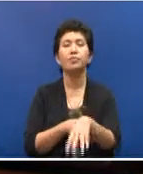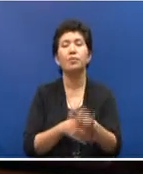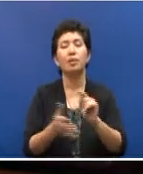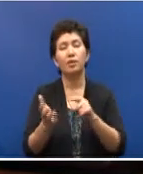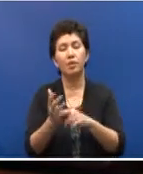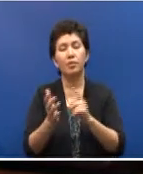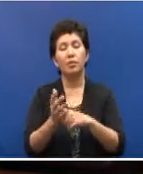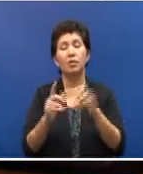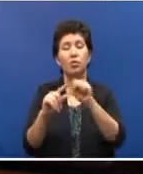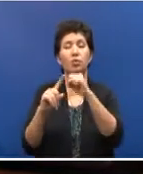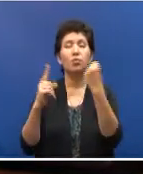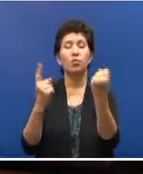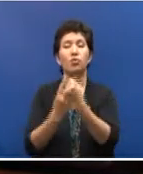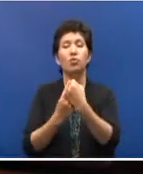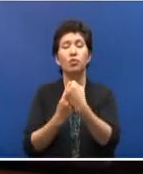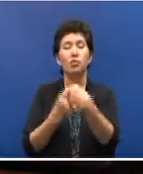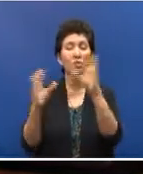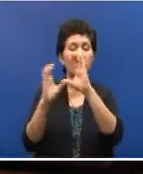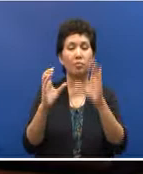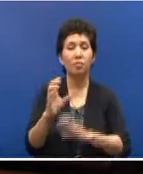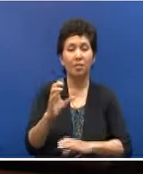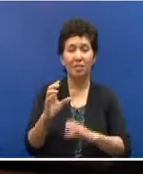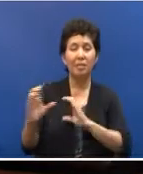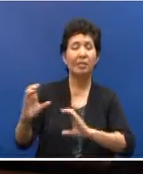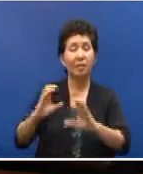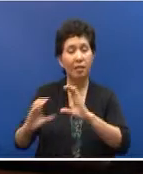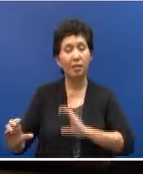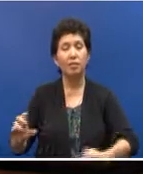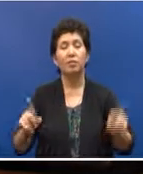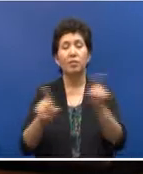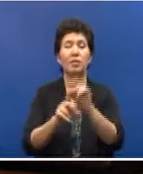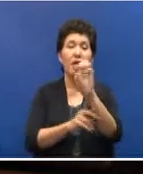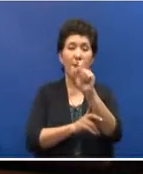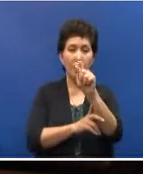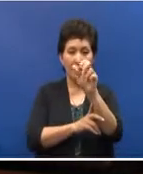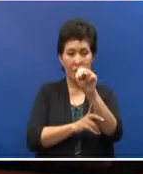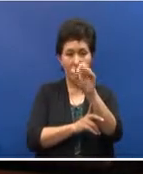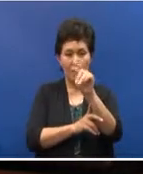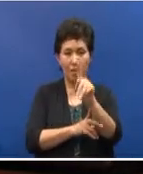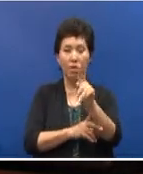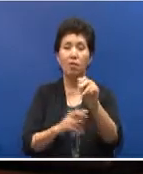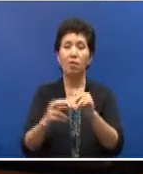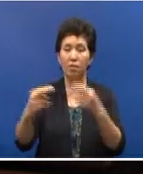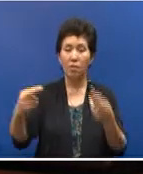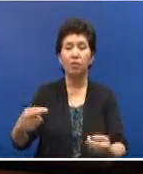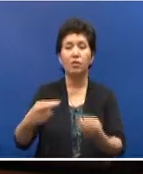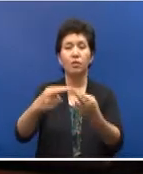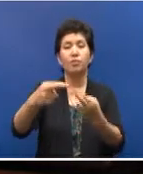social patterns, okay, that characterize race and also ethnic relations.